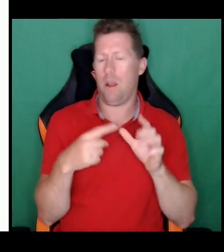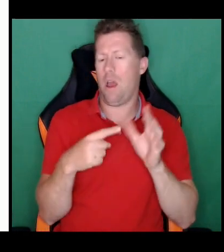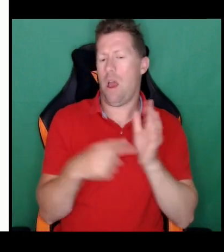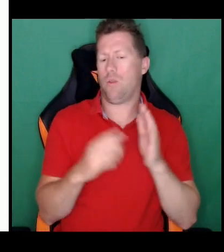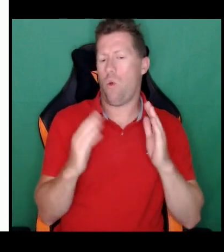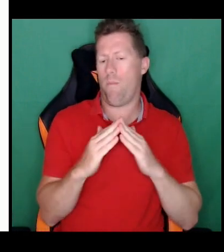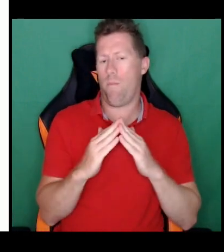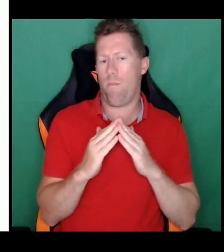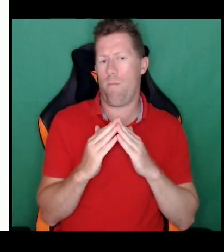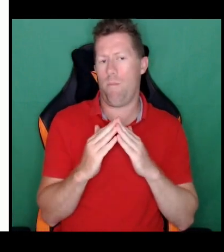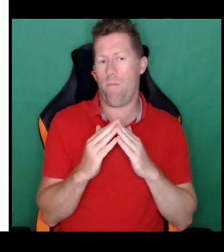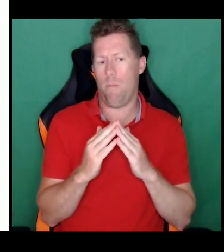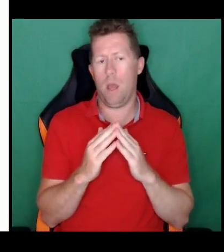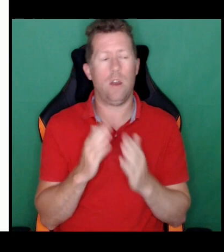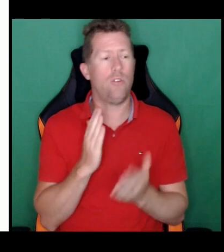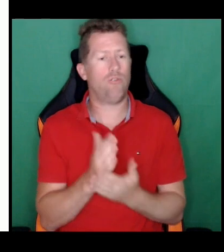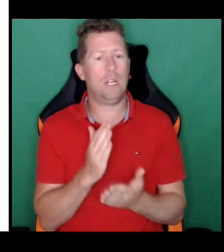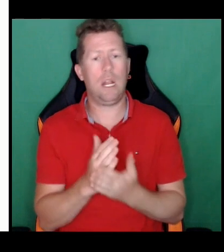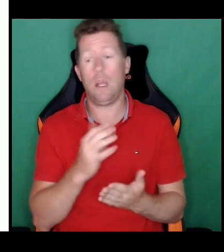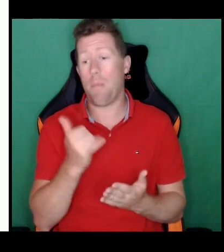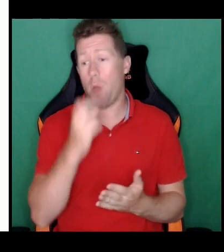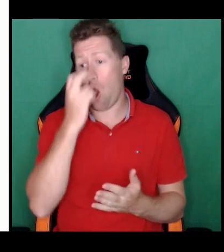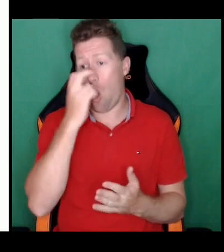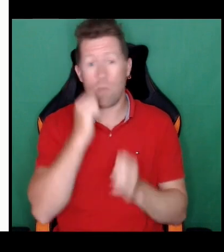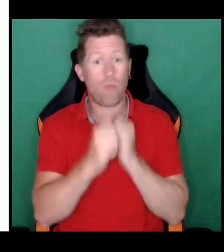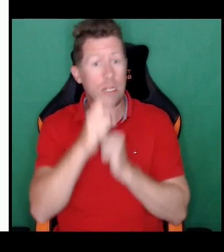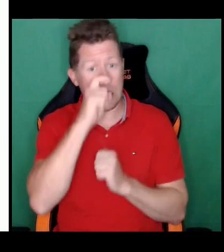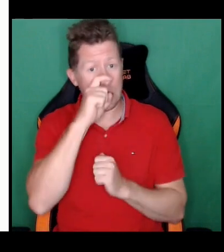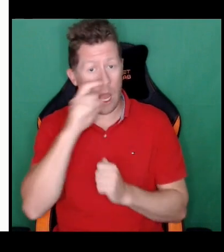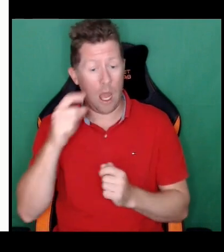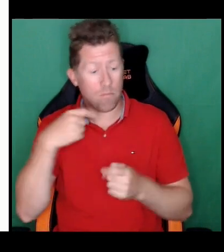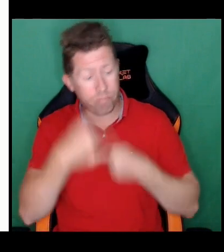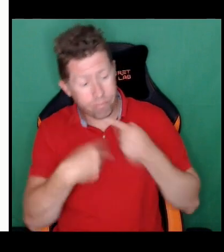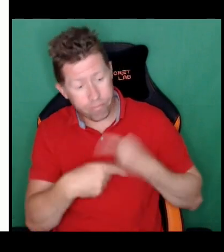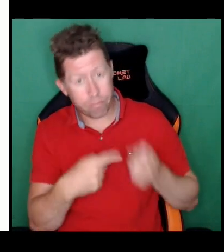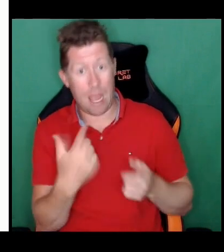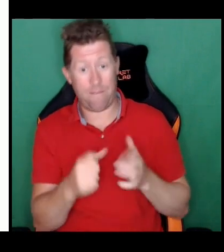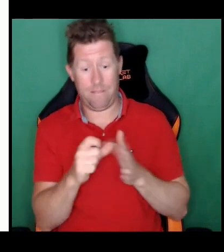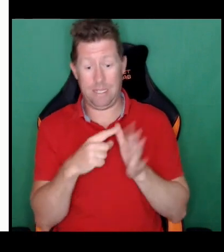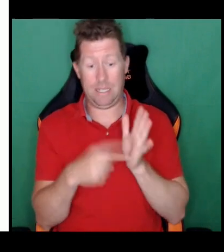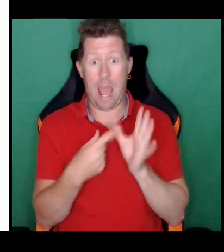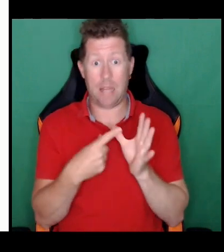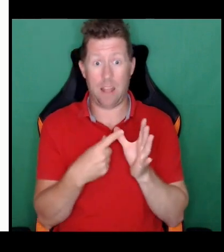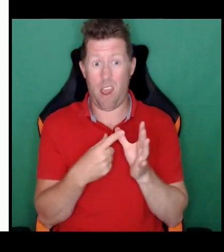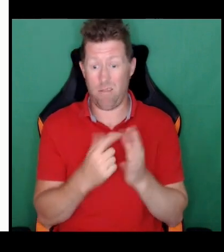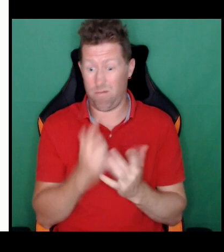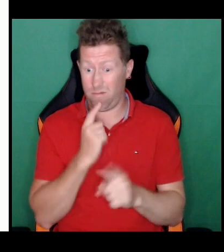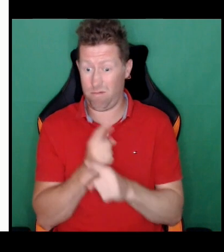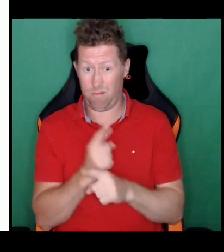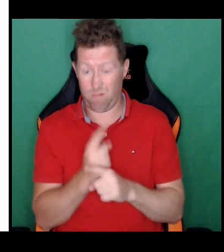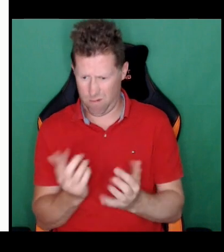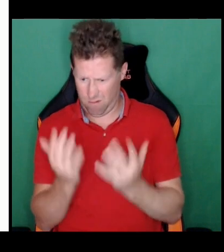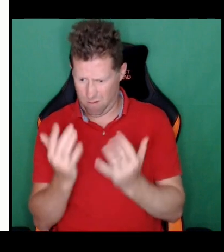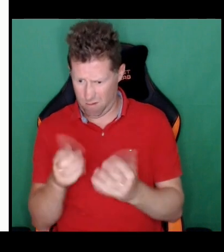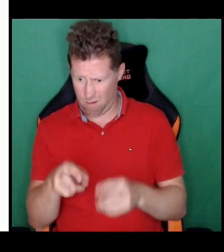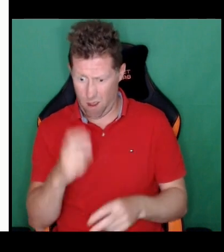and particularly older siblings. We also have got the data, it's in the technical report, that breaks down each segment by the presence